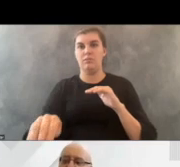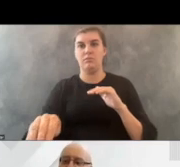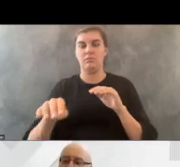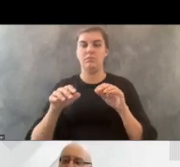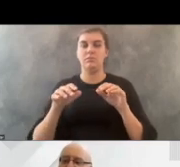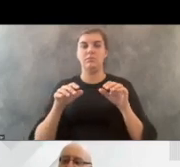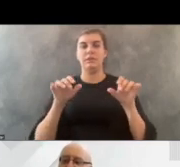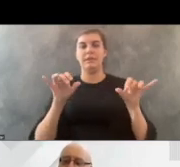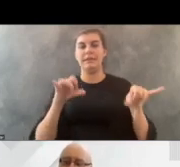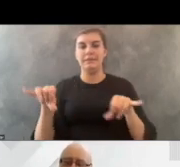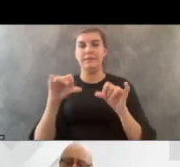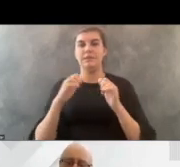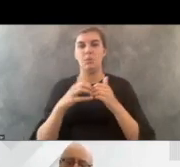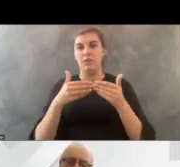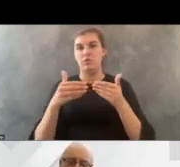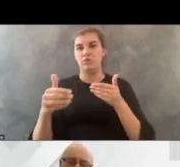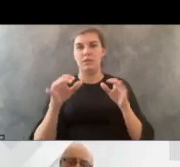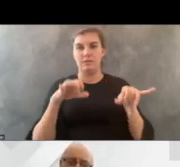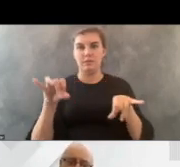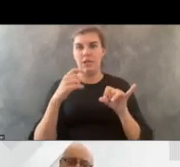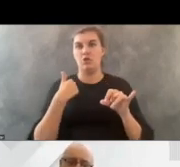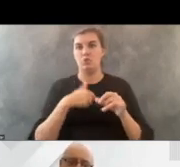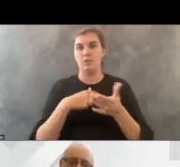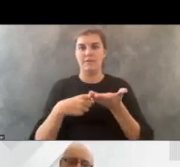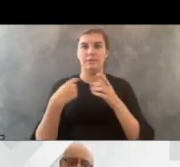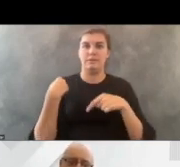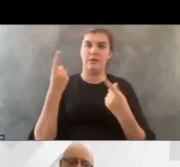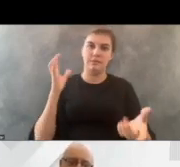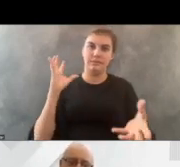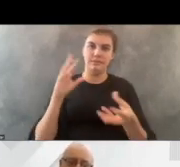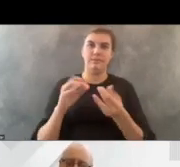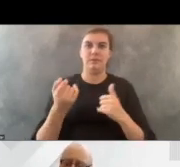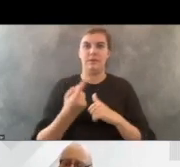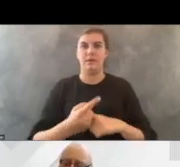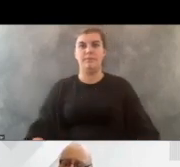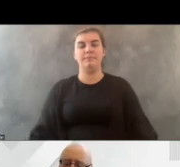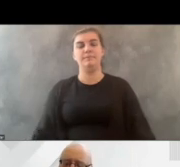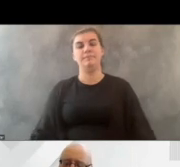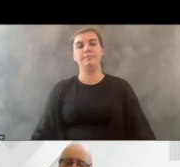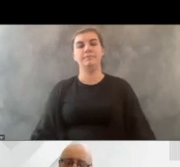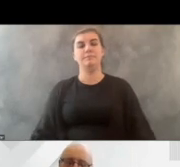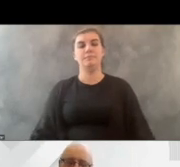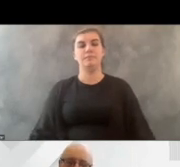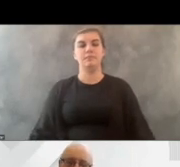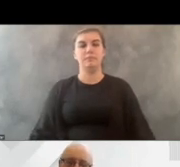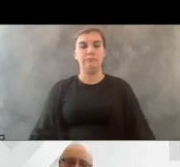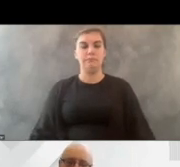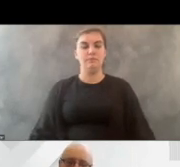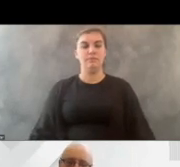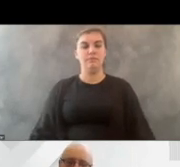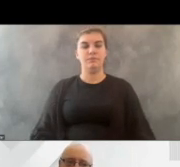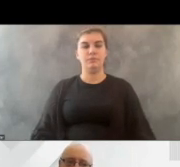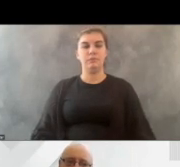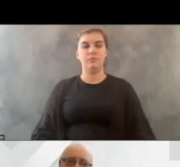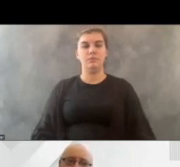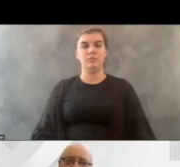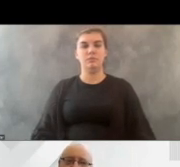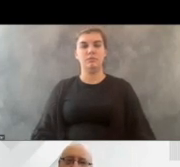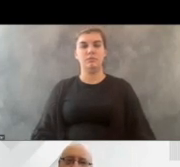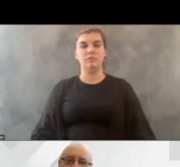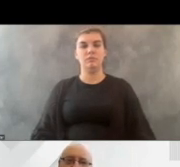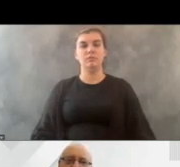Now, what is the audible walk indication? What is the requirement? It's not the cuckoo chirp that we the